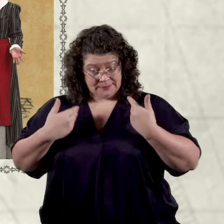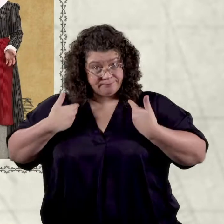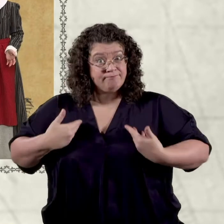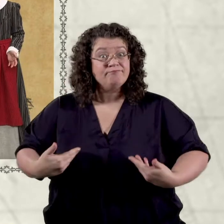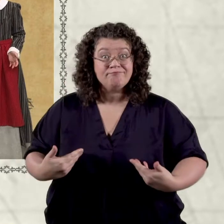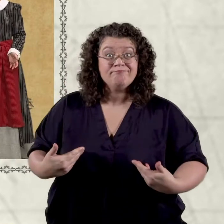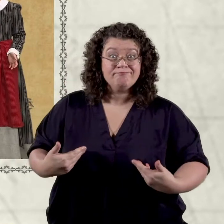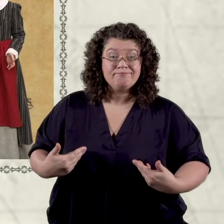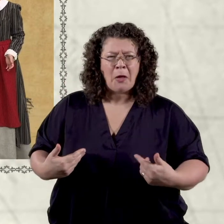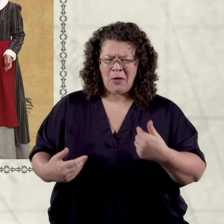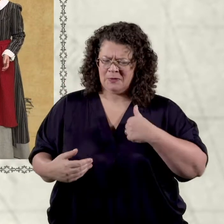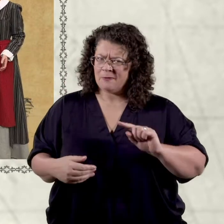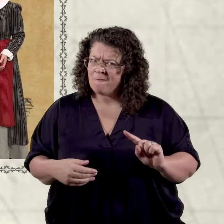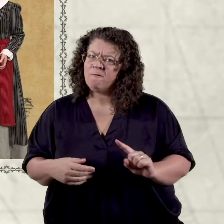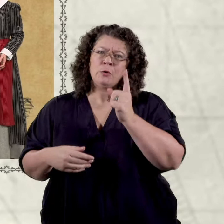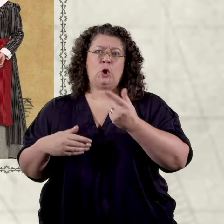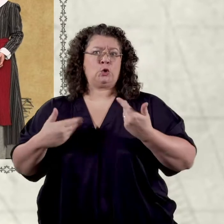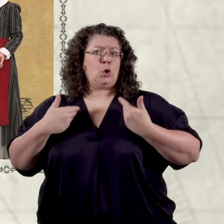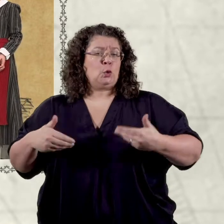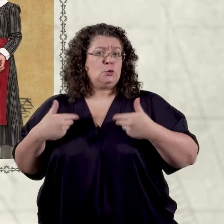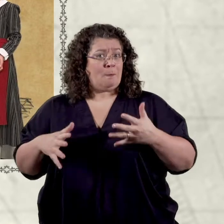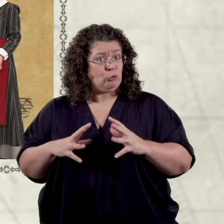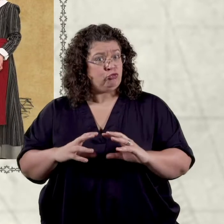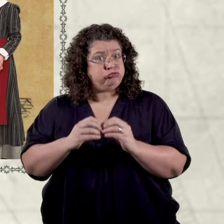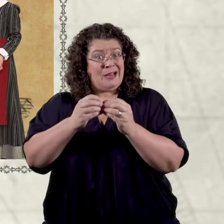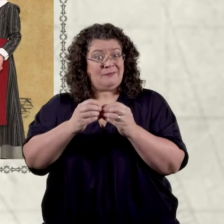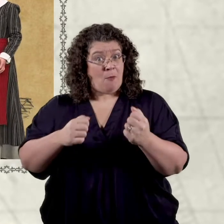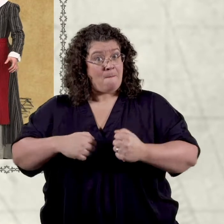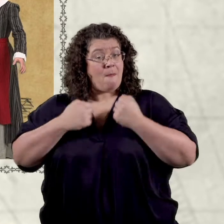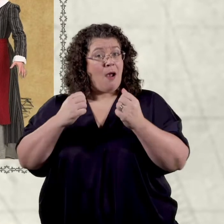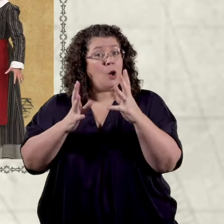is the first costume I created from my woolen mill.